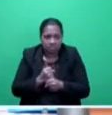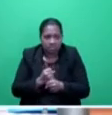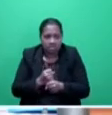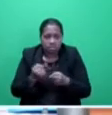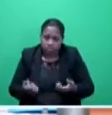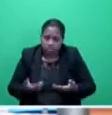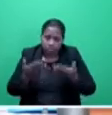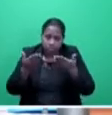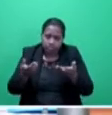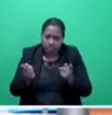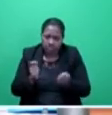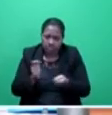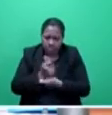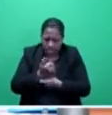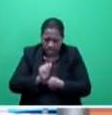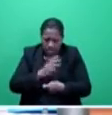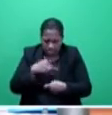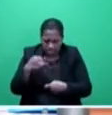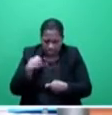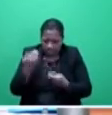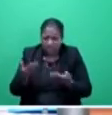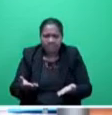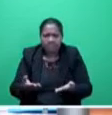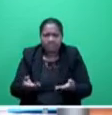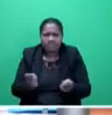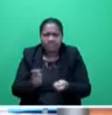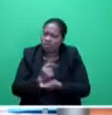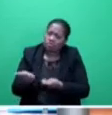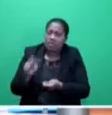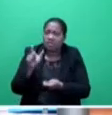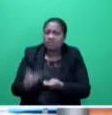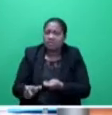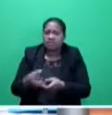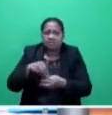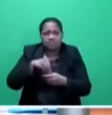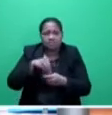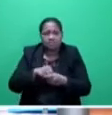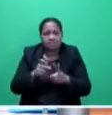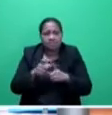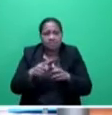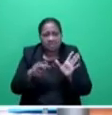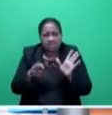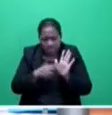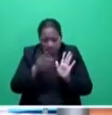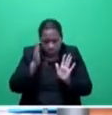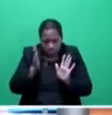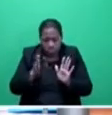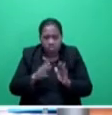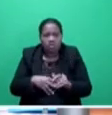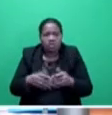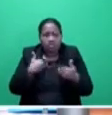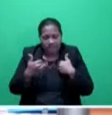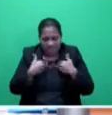proposed amendment would allow the Minister to extend appointments to the board to any person, including the Deans of the Schools or Faculties of Laws of University